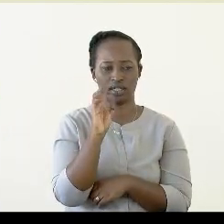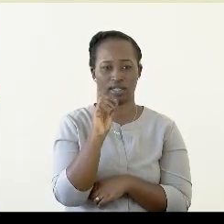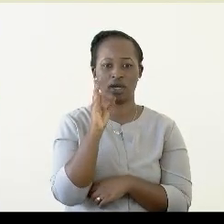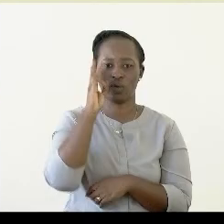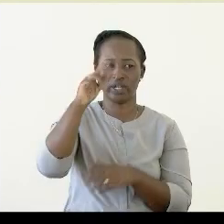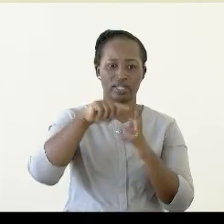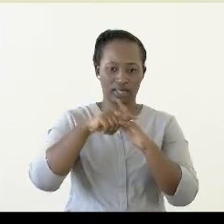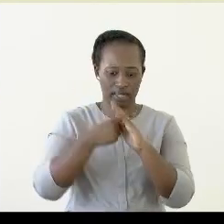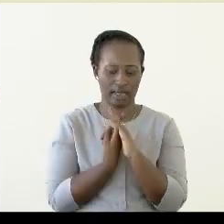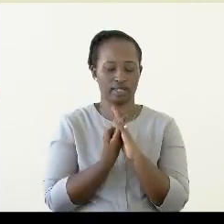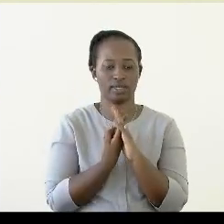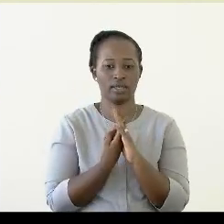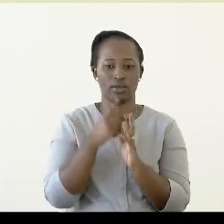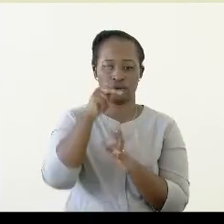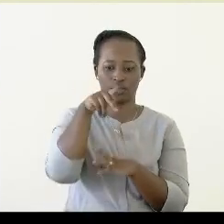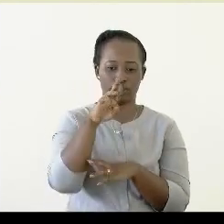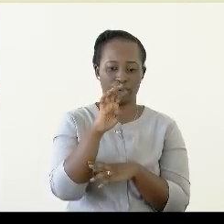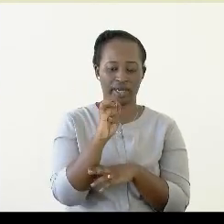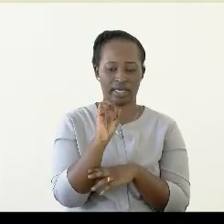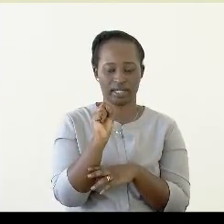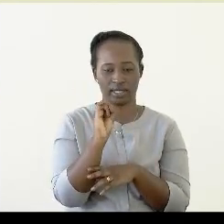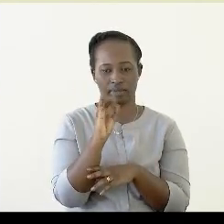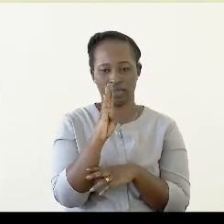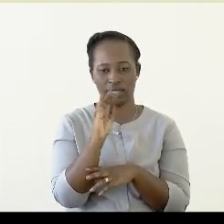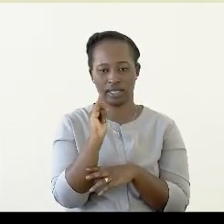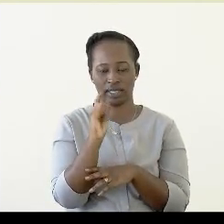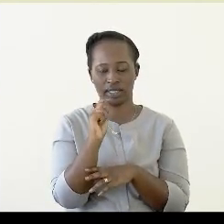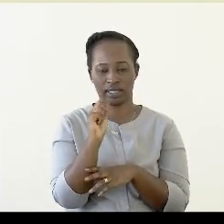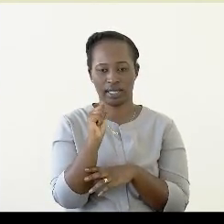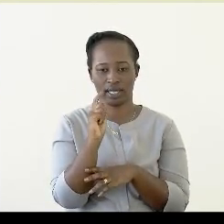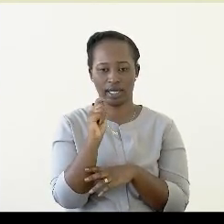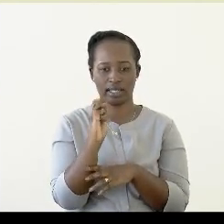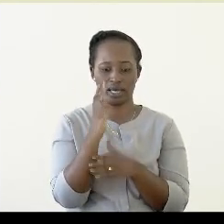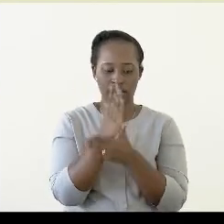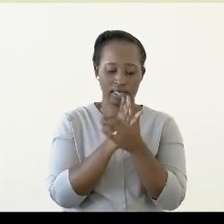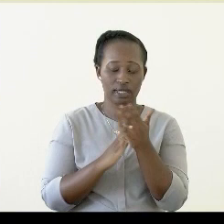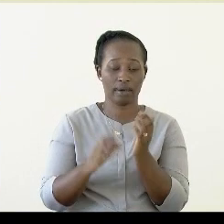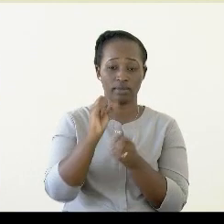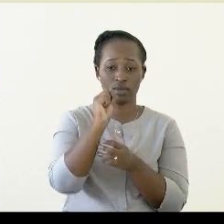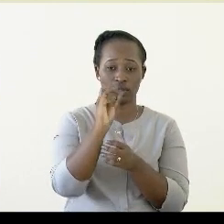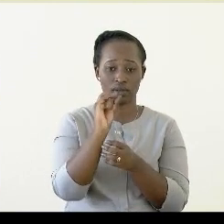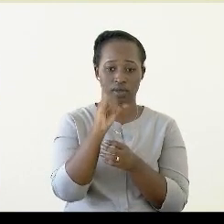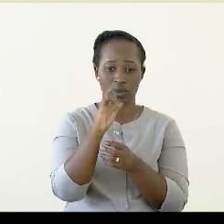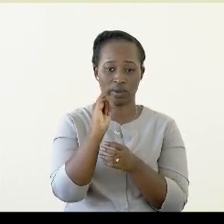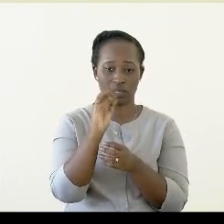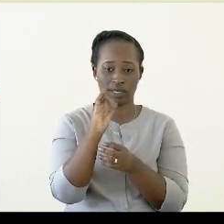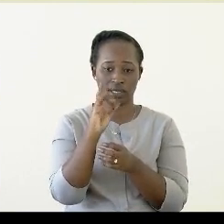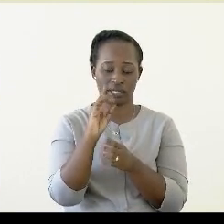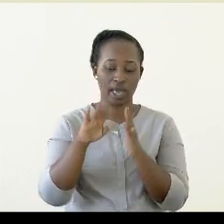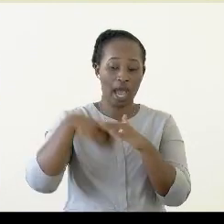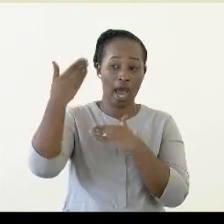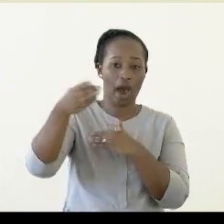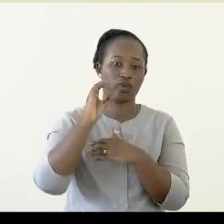to precipitate some solute out of the solution. And that will